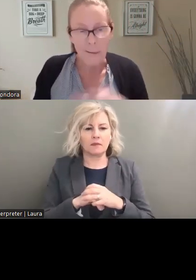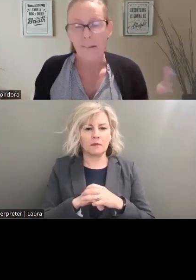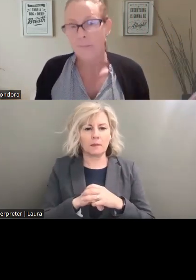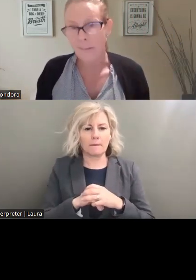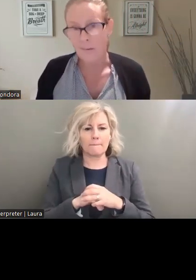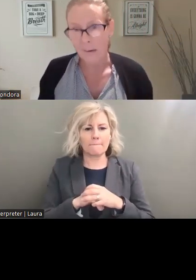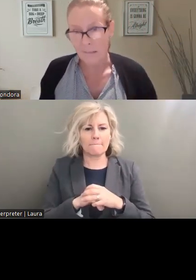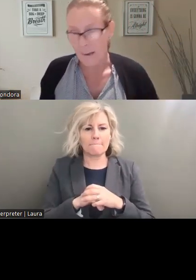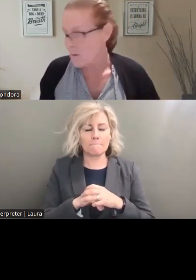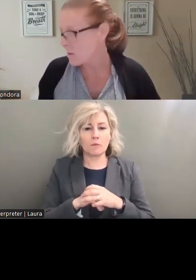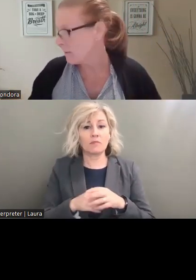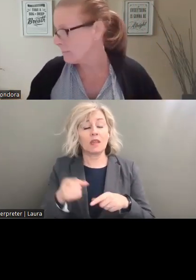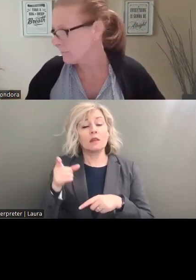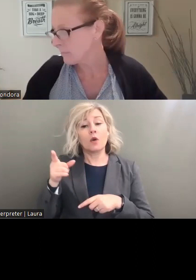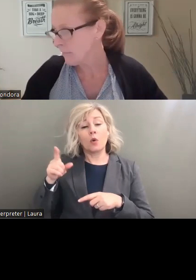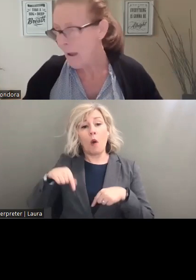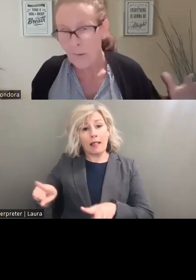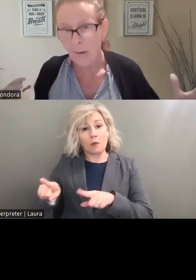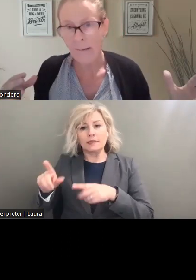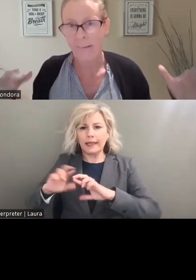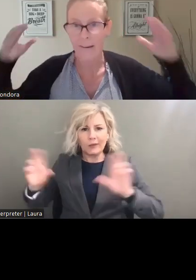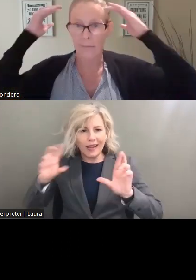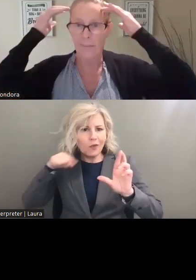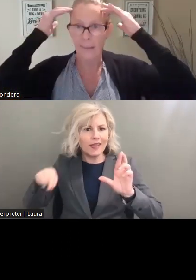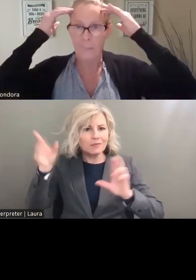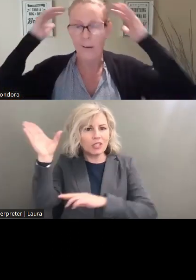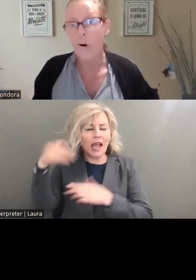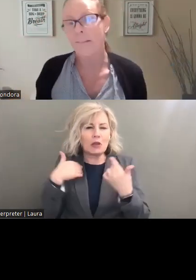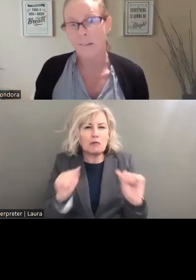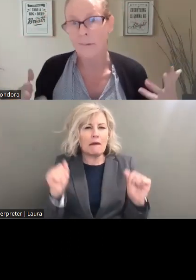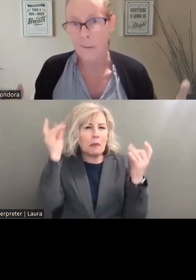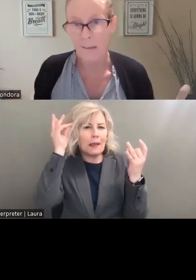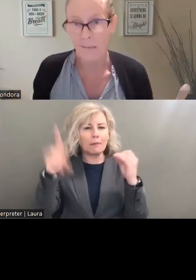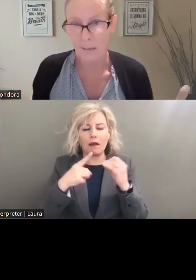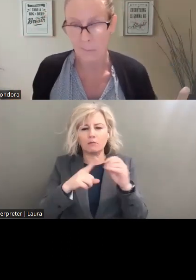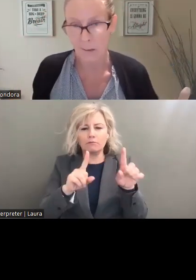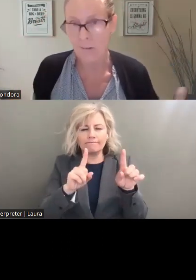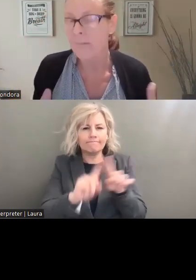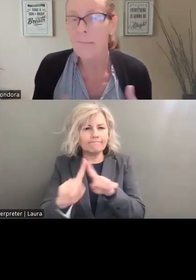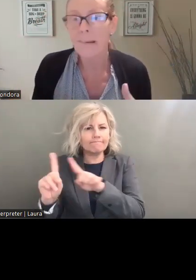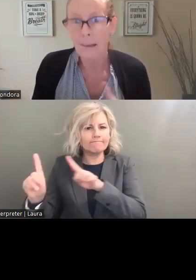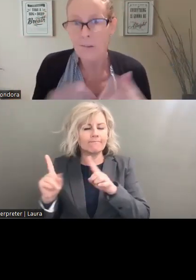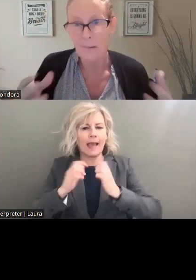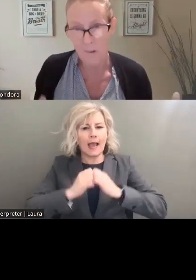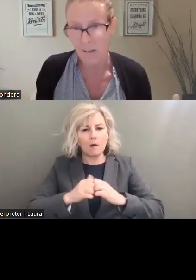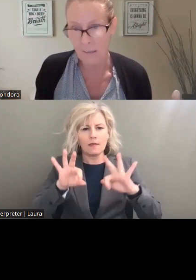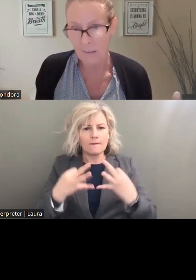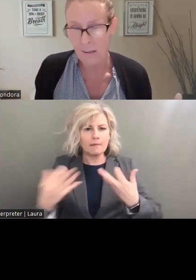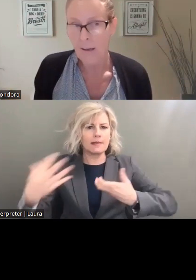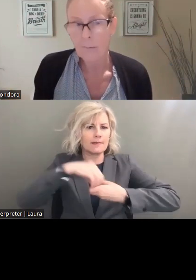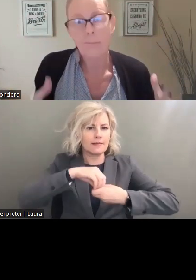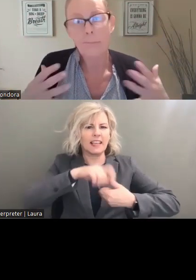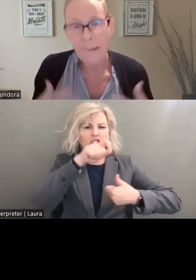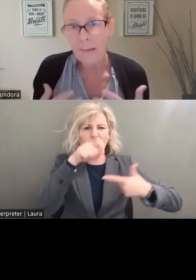In preparing for this presentation, I tried to kind of think about all the different ways in which the family engagement